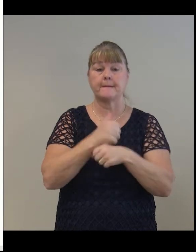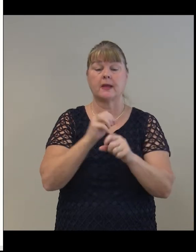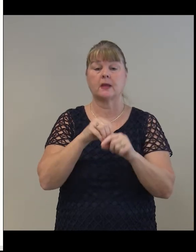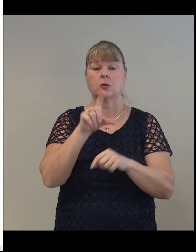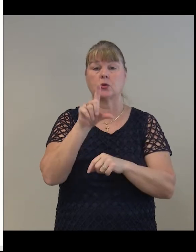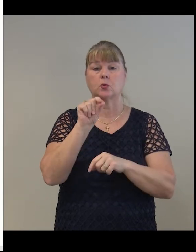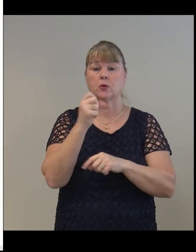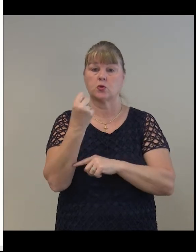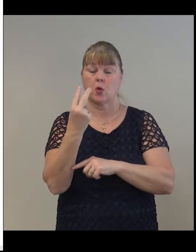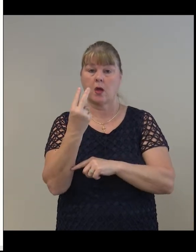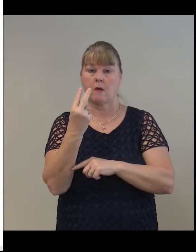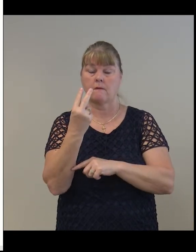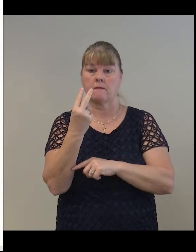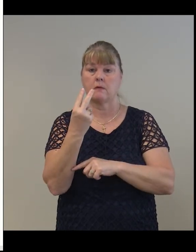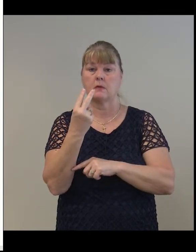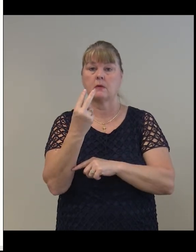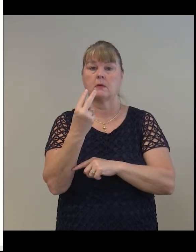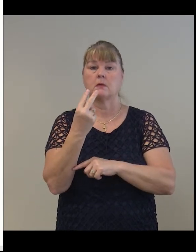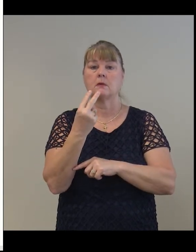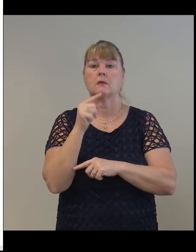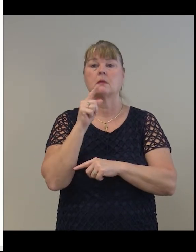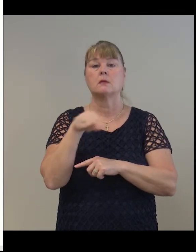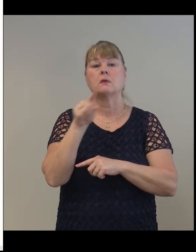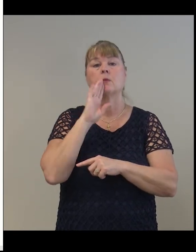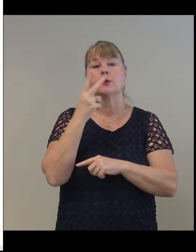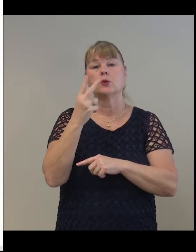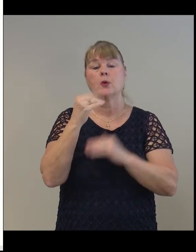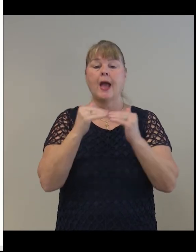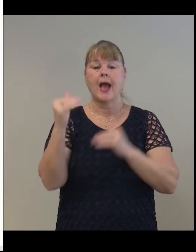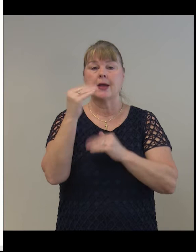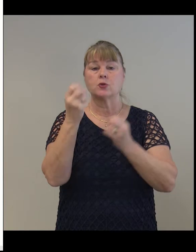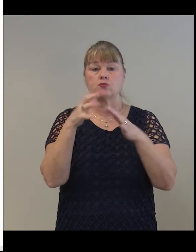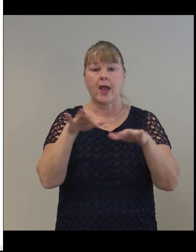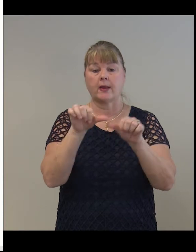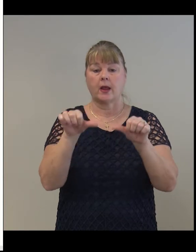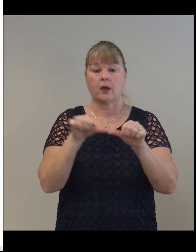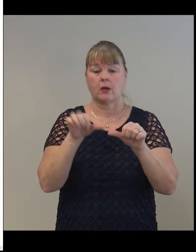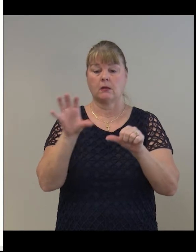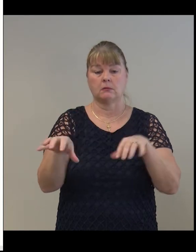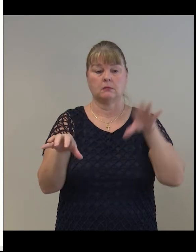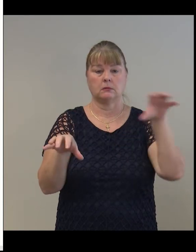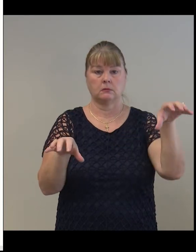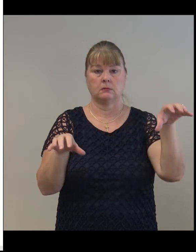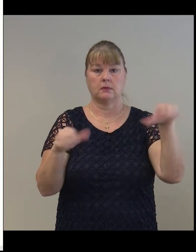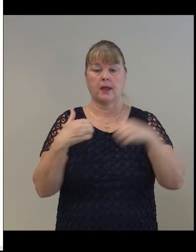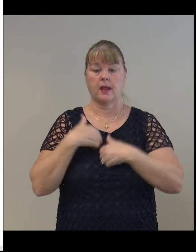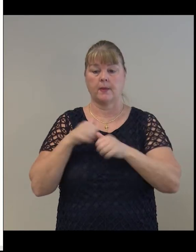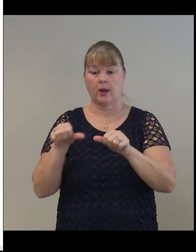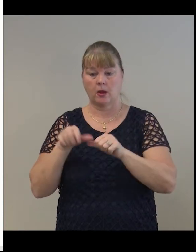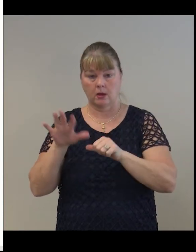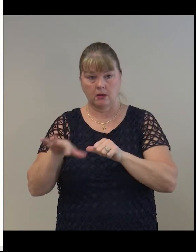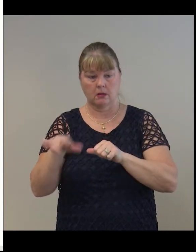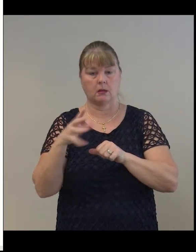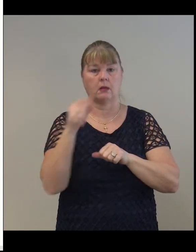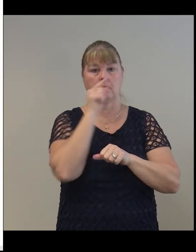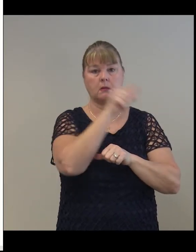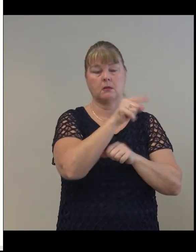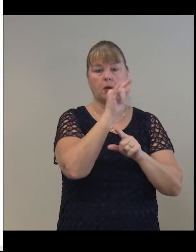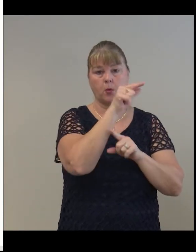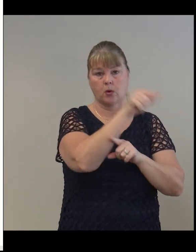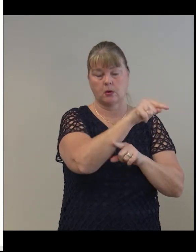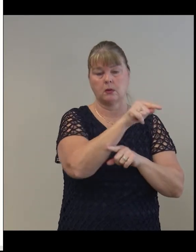highest grounds when it comes to storm surge, and that's going to be the areas that are going to be the safest here in the county.